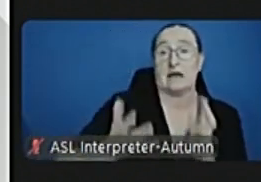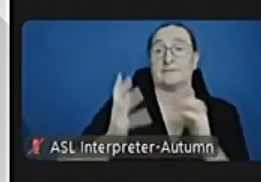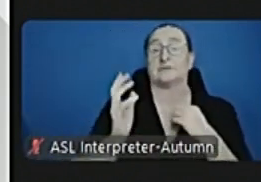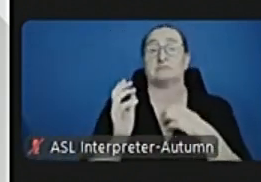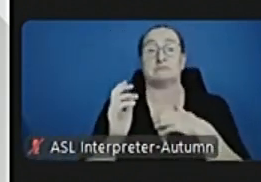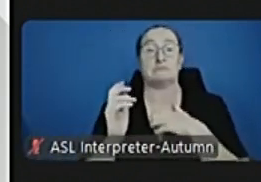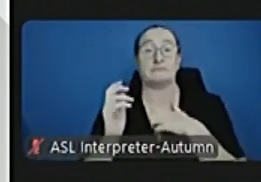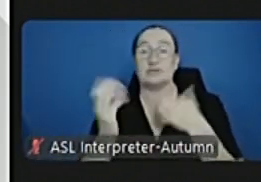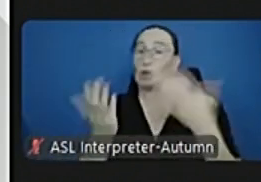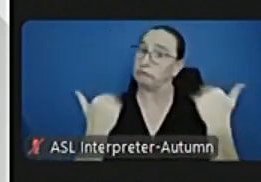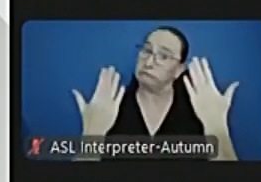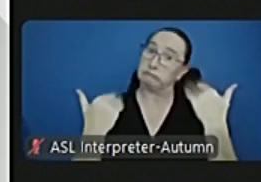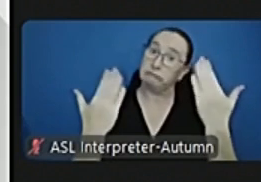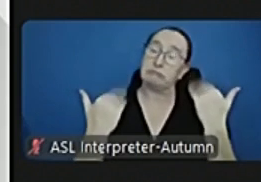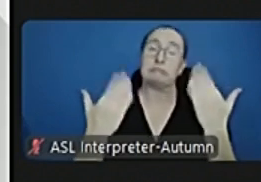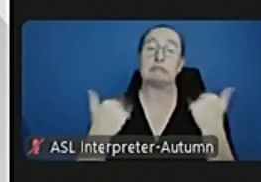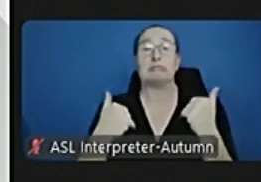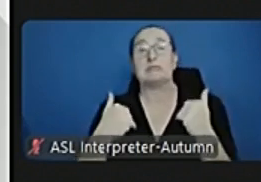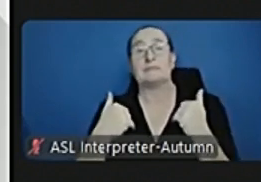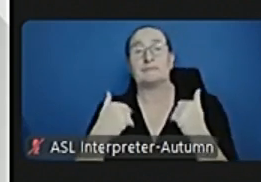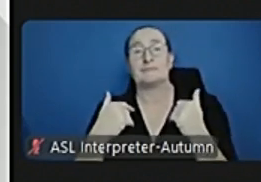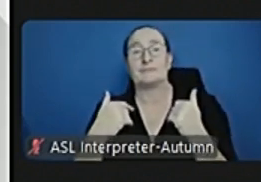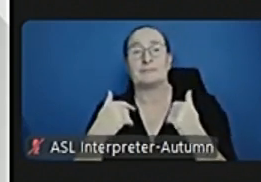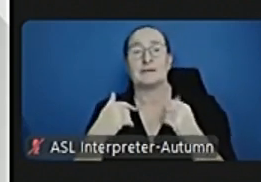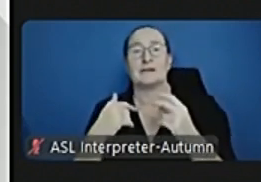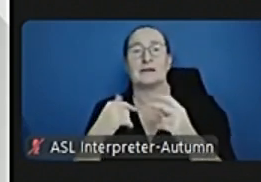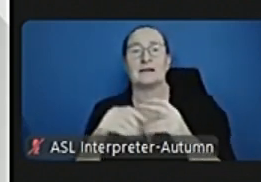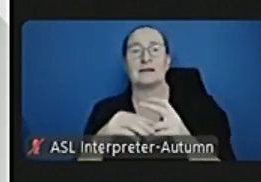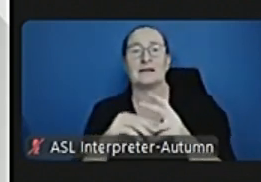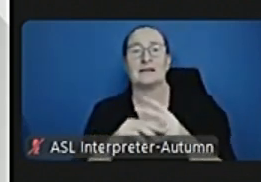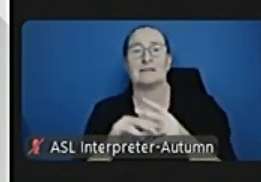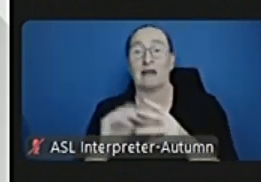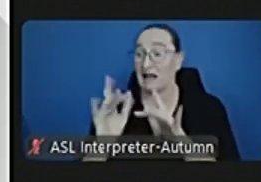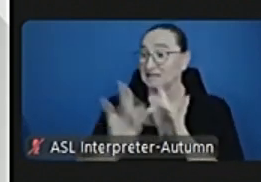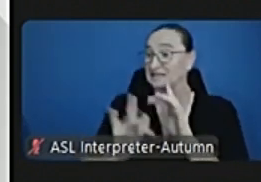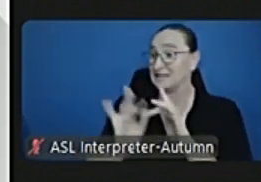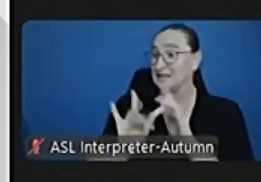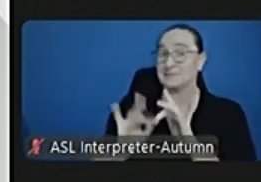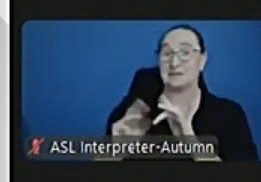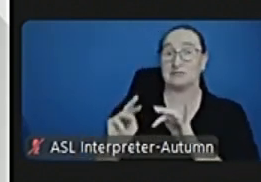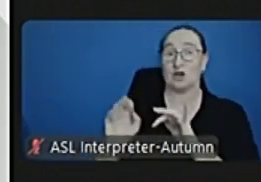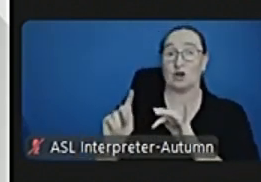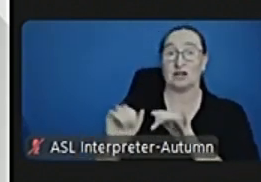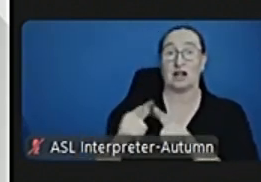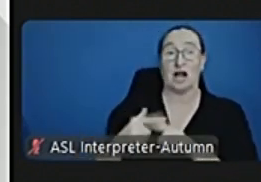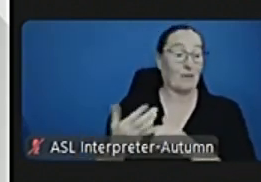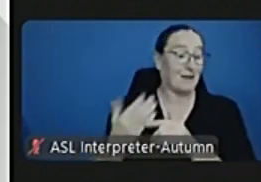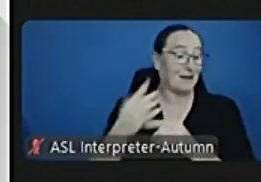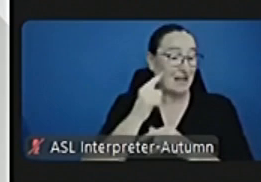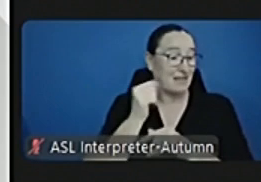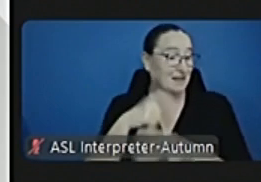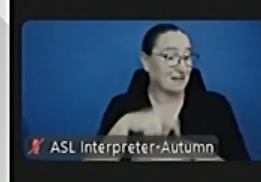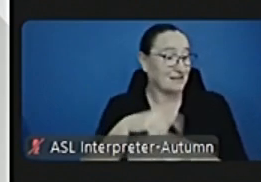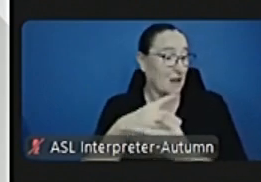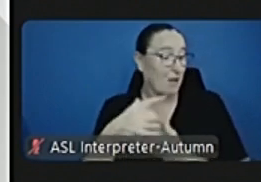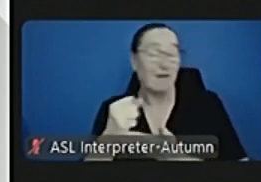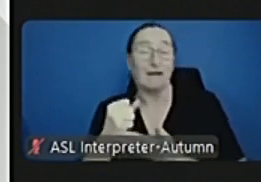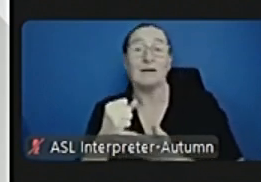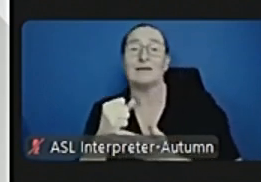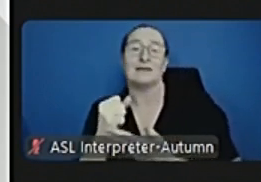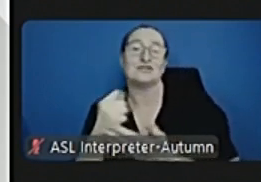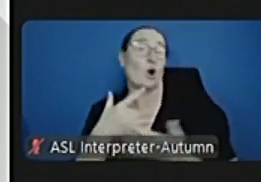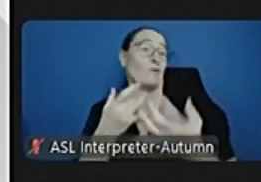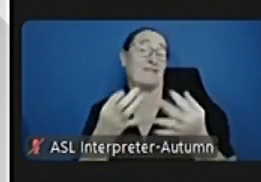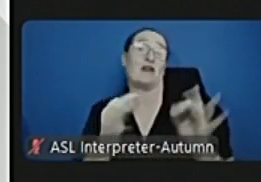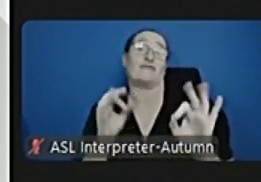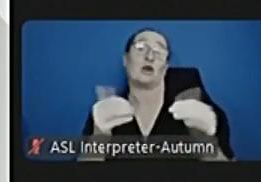some extra time. We could all go back to sex. I know I skipped some notes along the way because I was worried about going too long. So feel free to do that. No, I'm